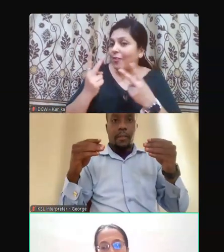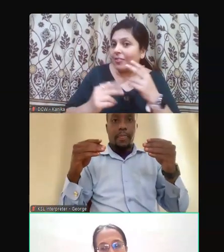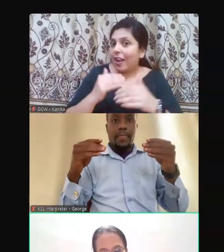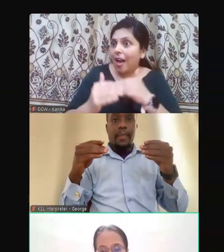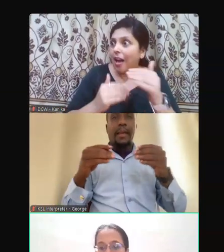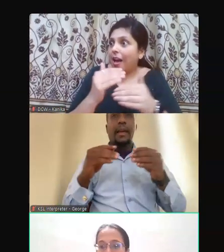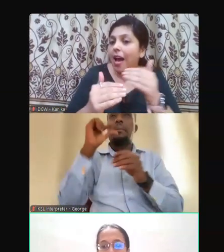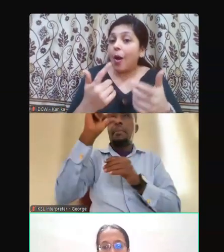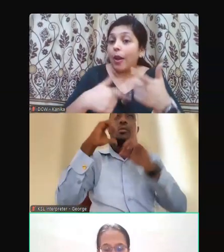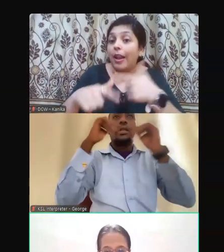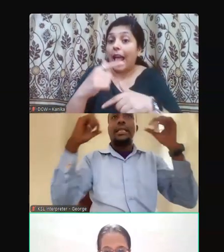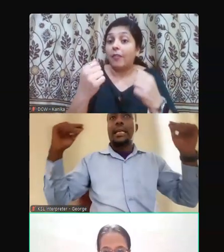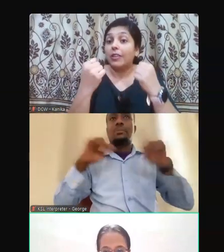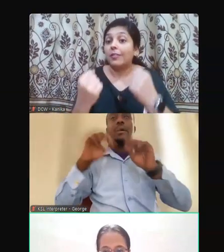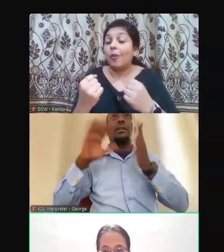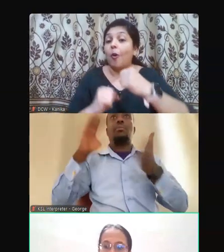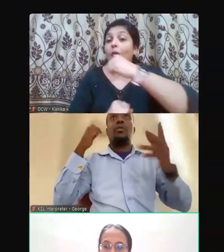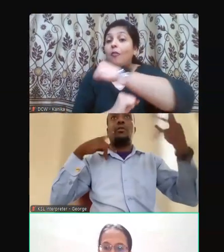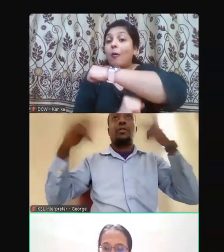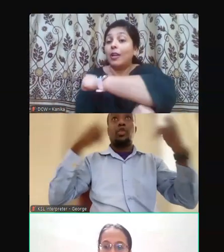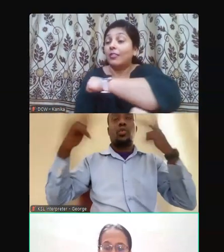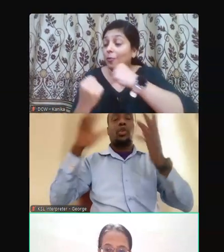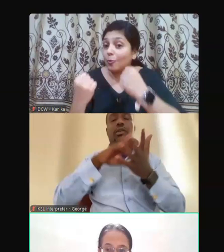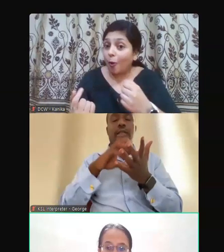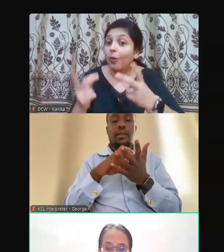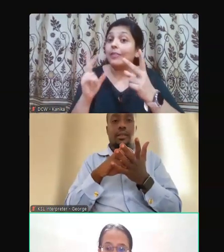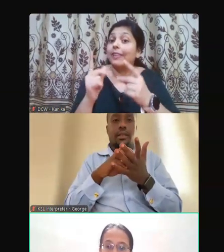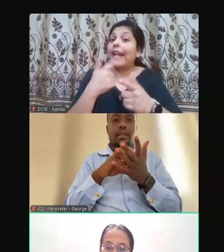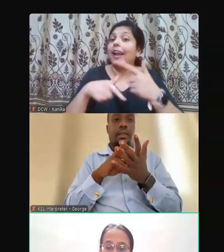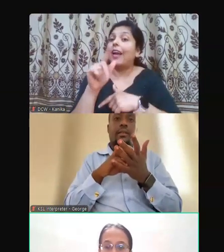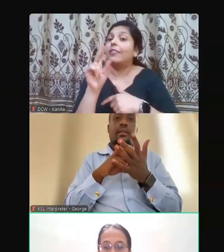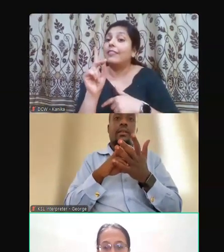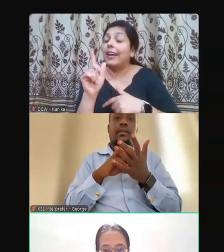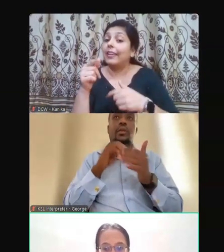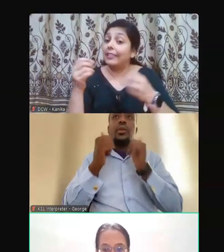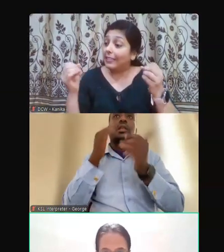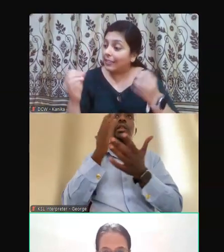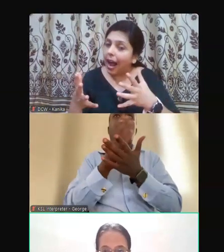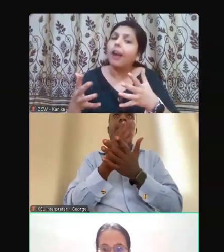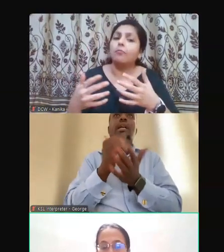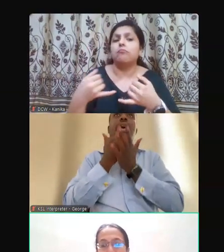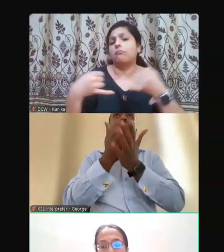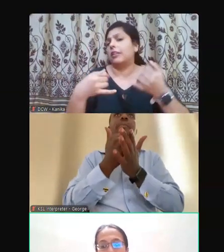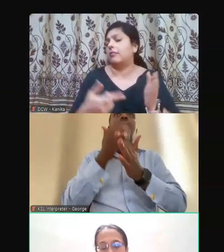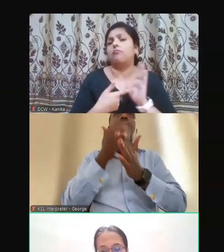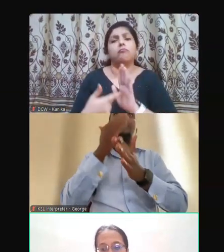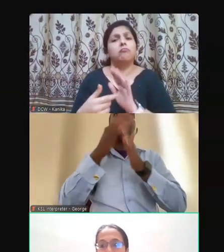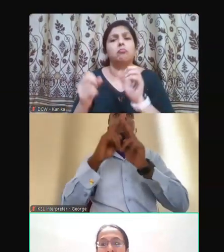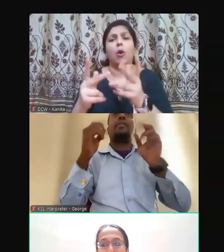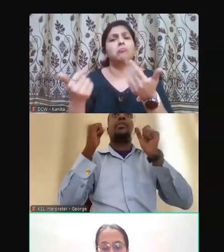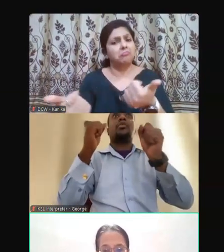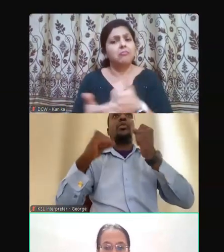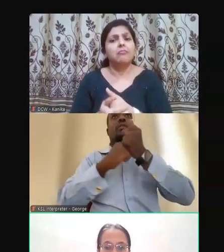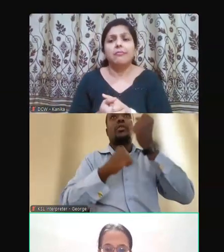but more visual content on it, which really helps build a very strong foundation and also